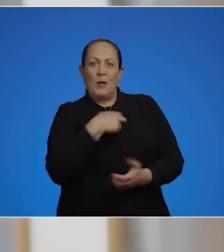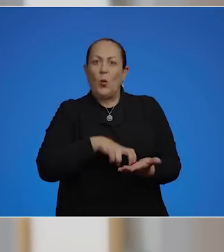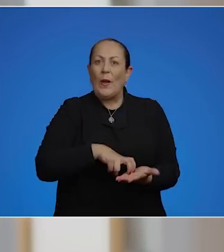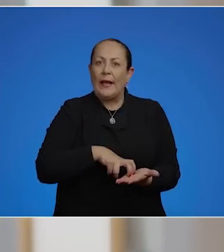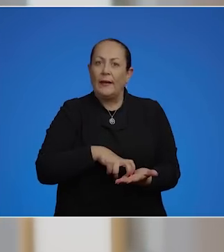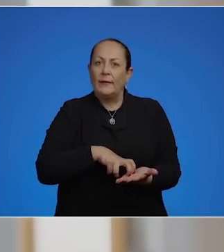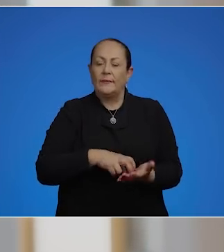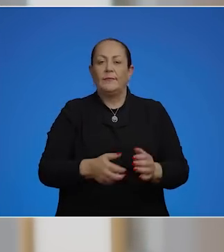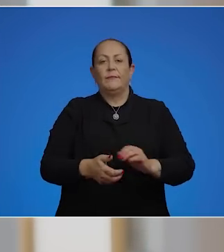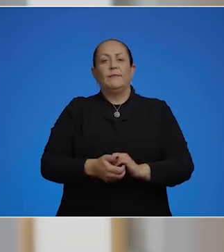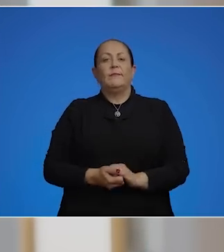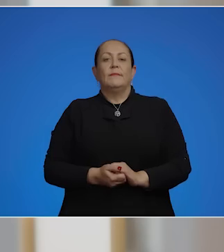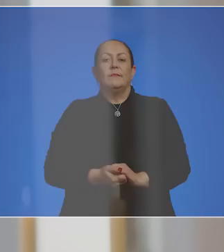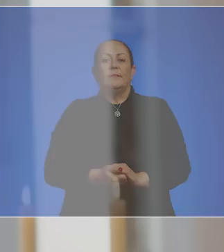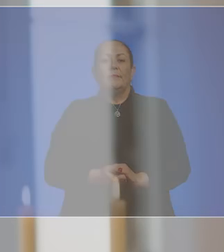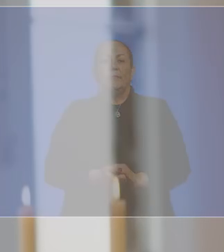weakest.